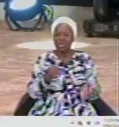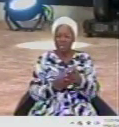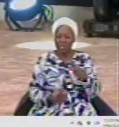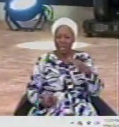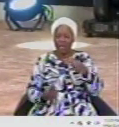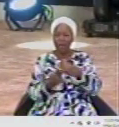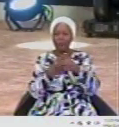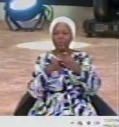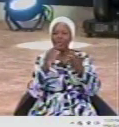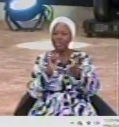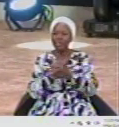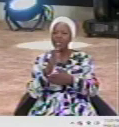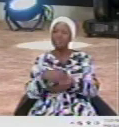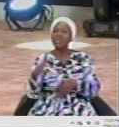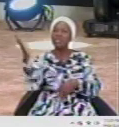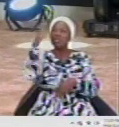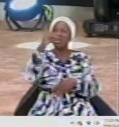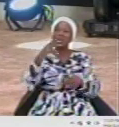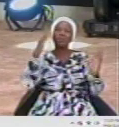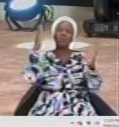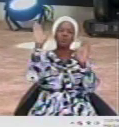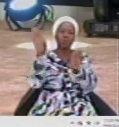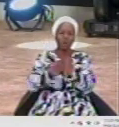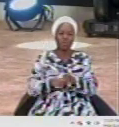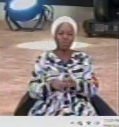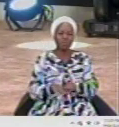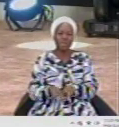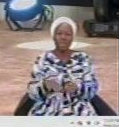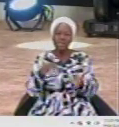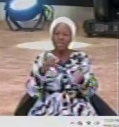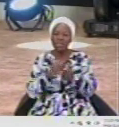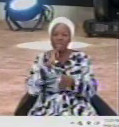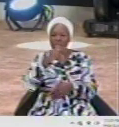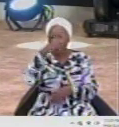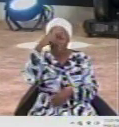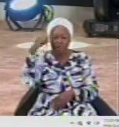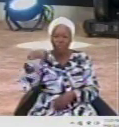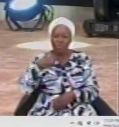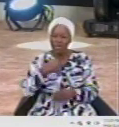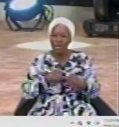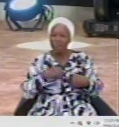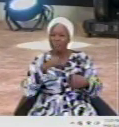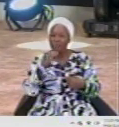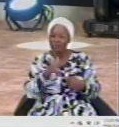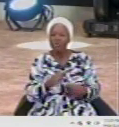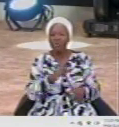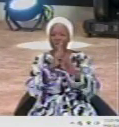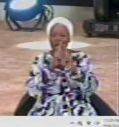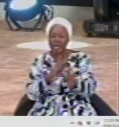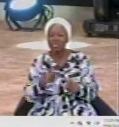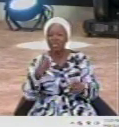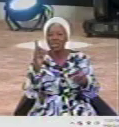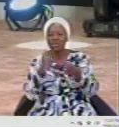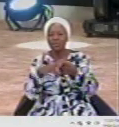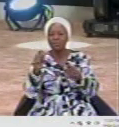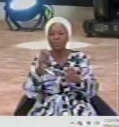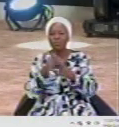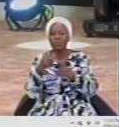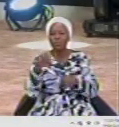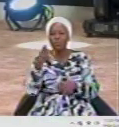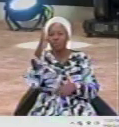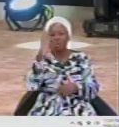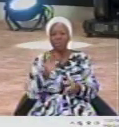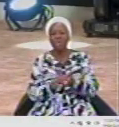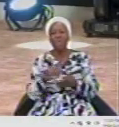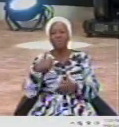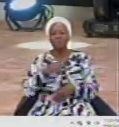that the skies are sealed, it's because we have not responded to the word of God like we